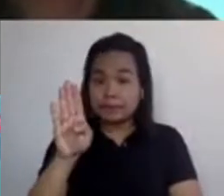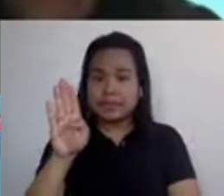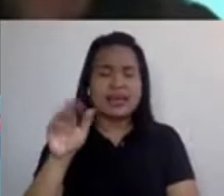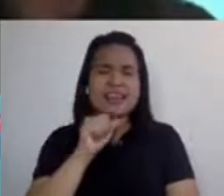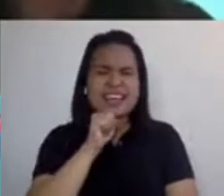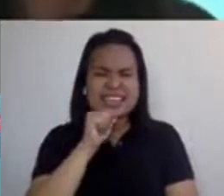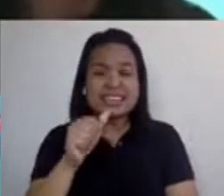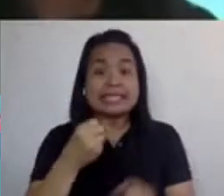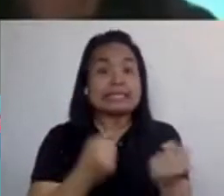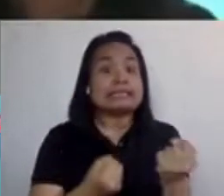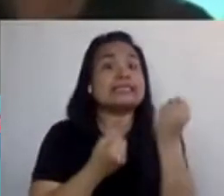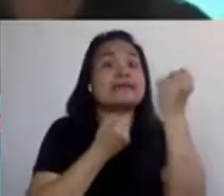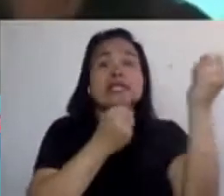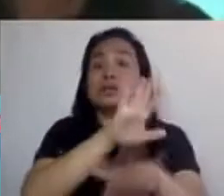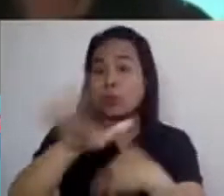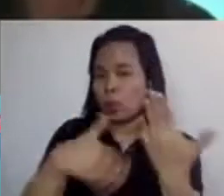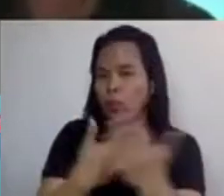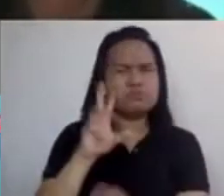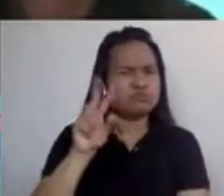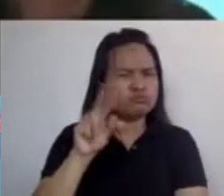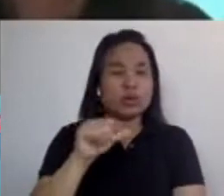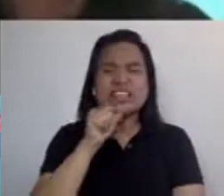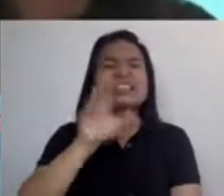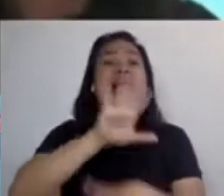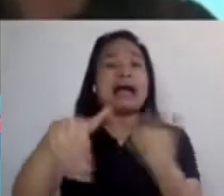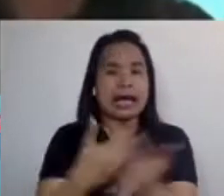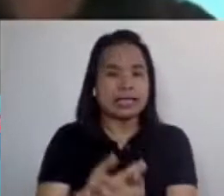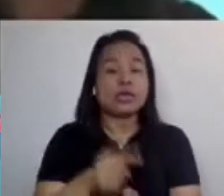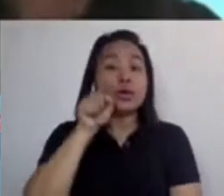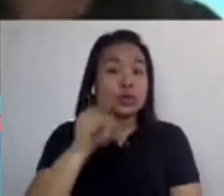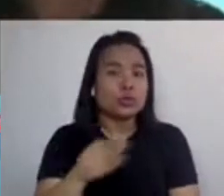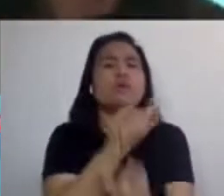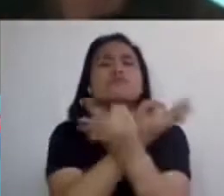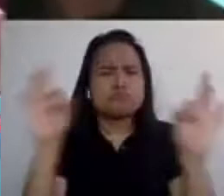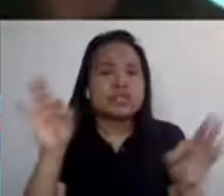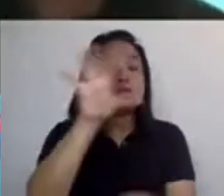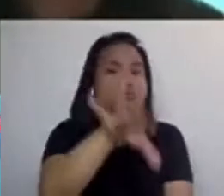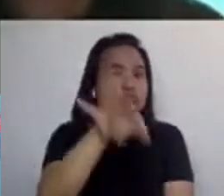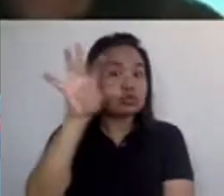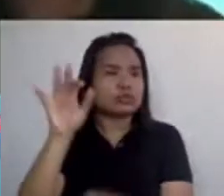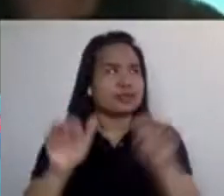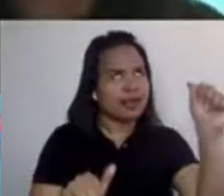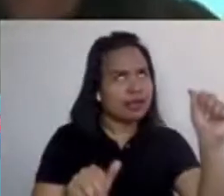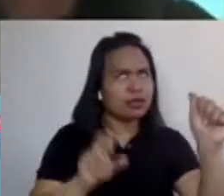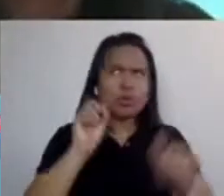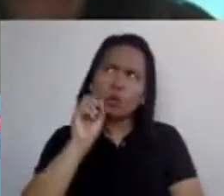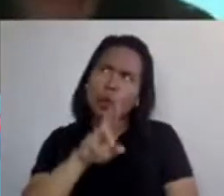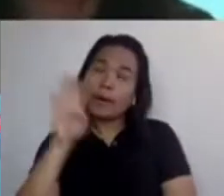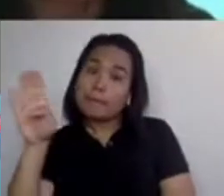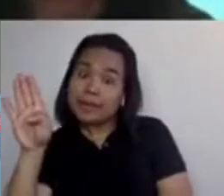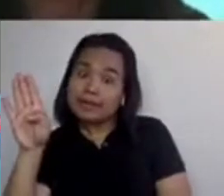all by the teacher. You have the freedom to choose. So you will not be required to submit both set A and set